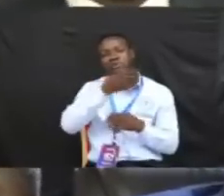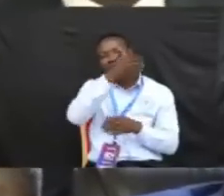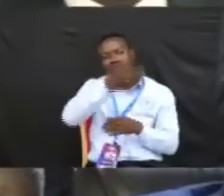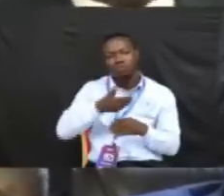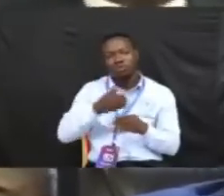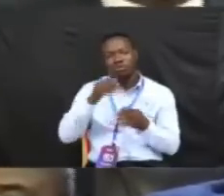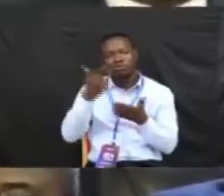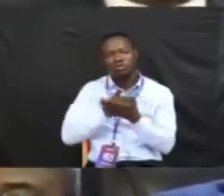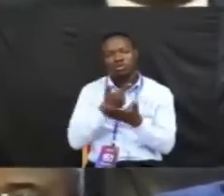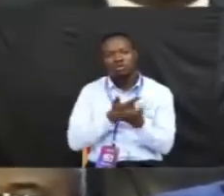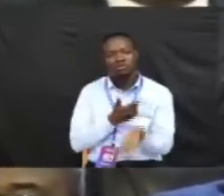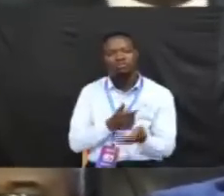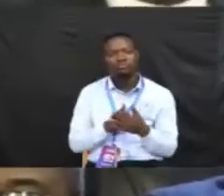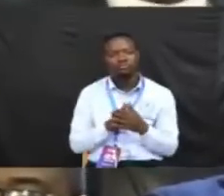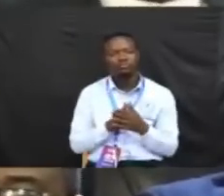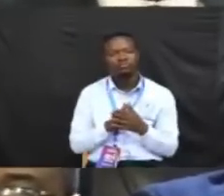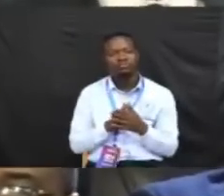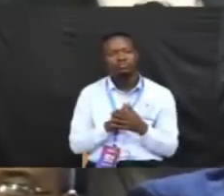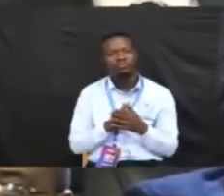Ghana.